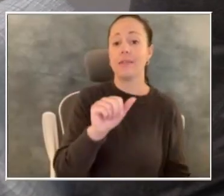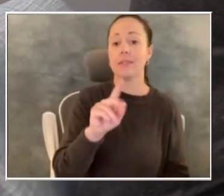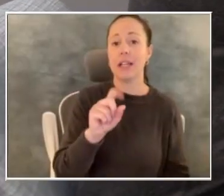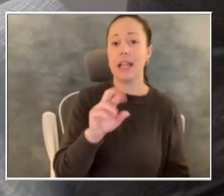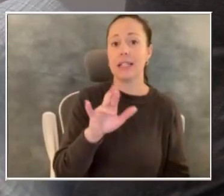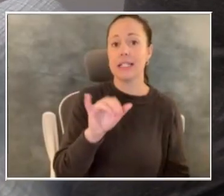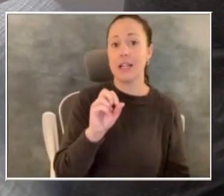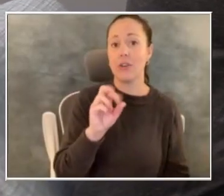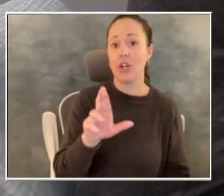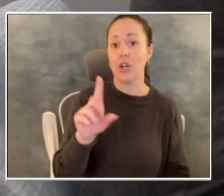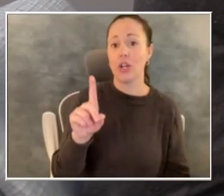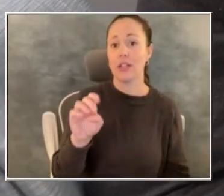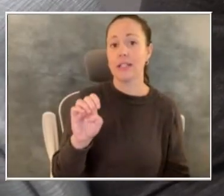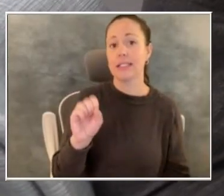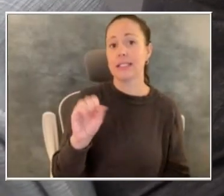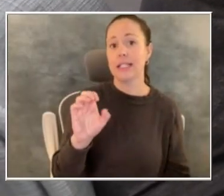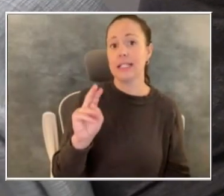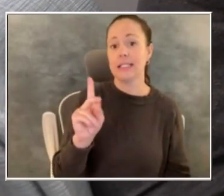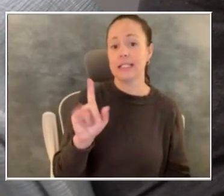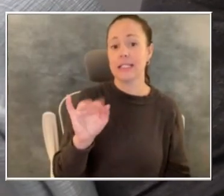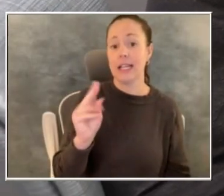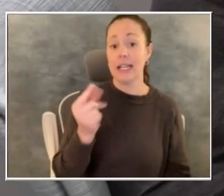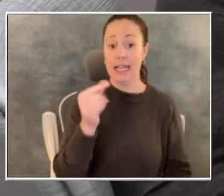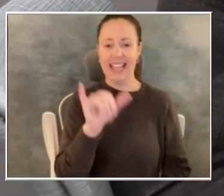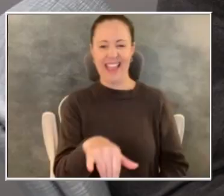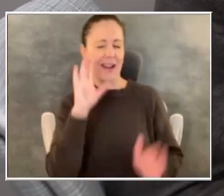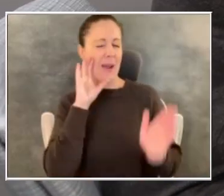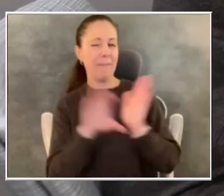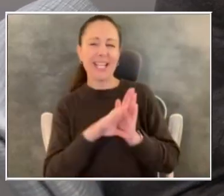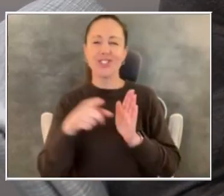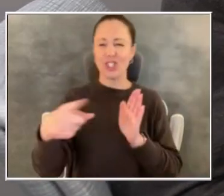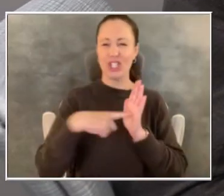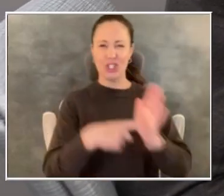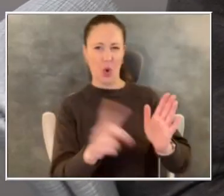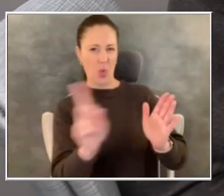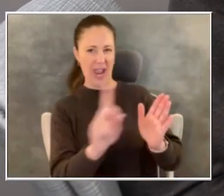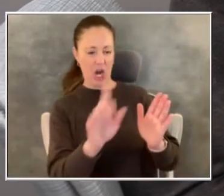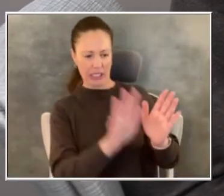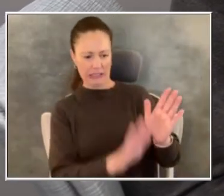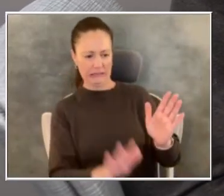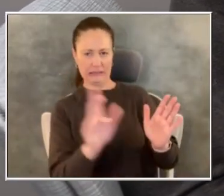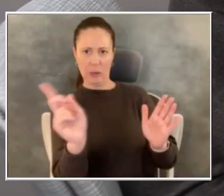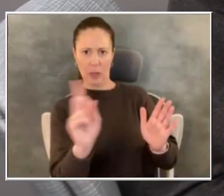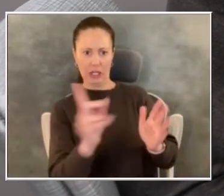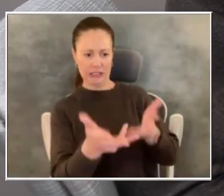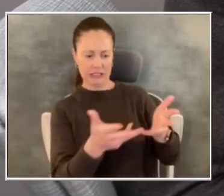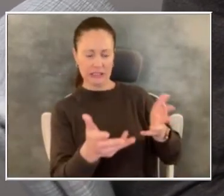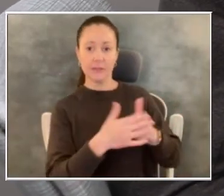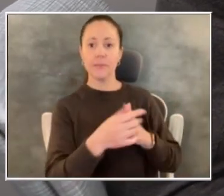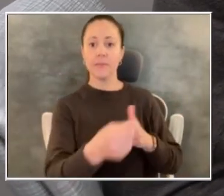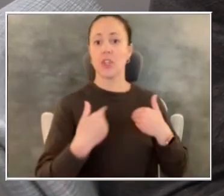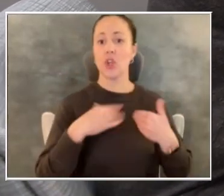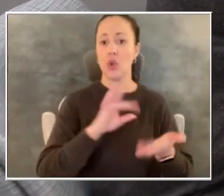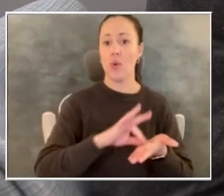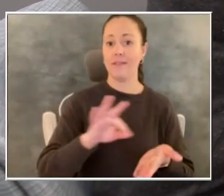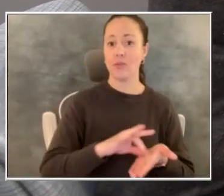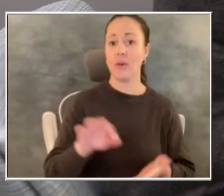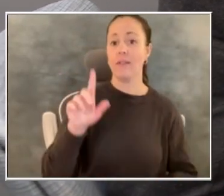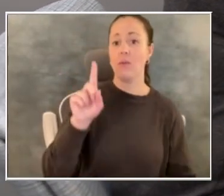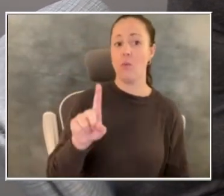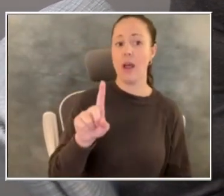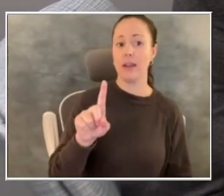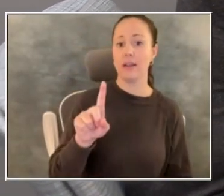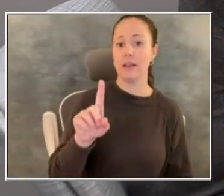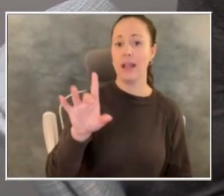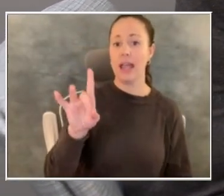this coronary right here off of that left main coronary artery, you have a score of 181. And